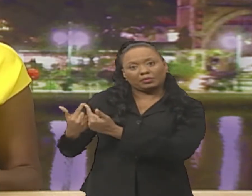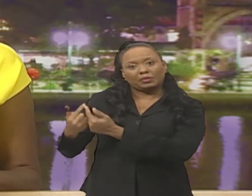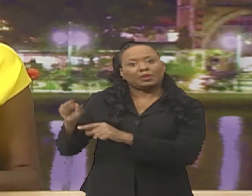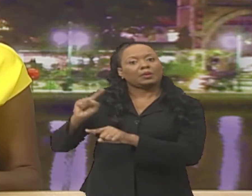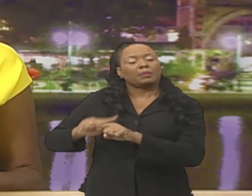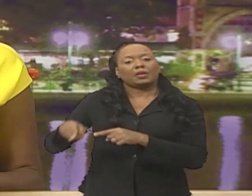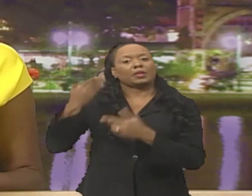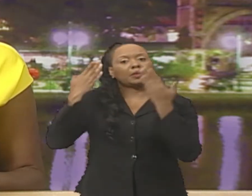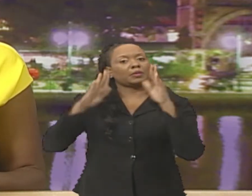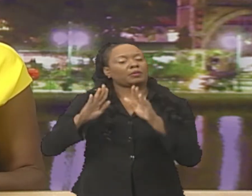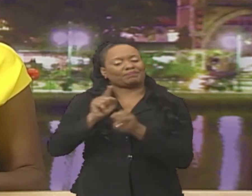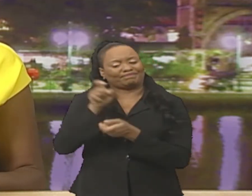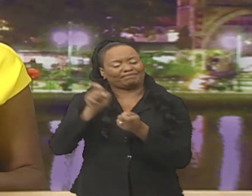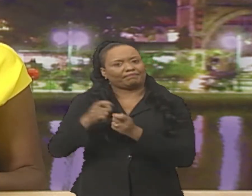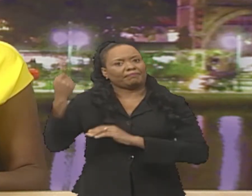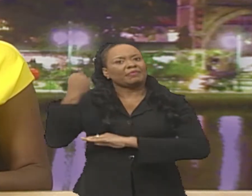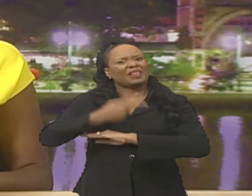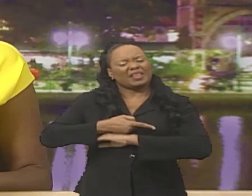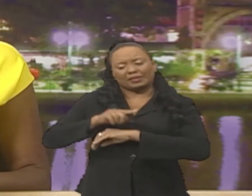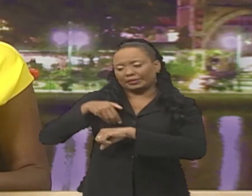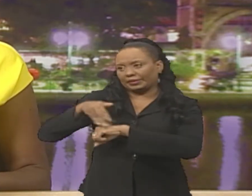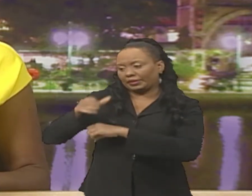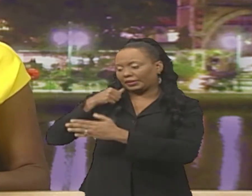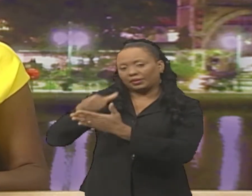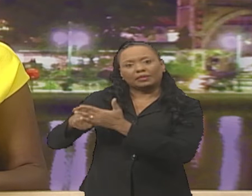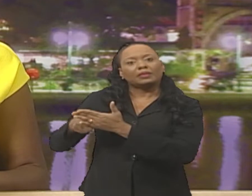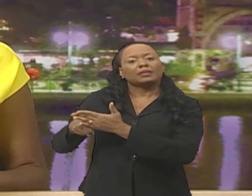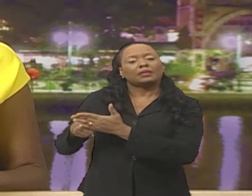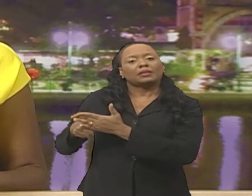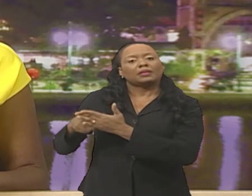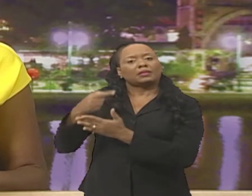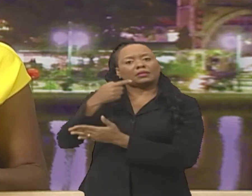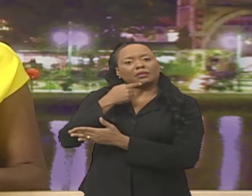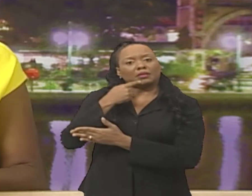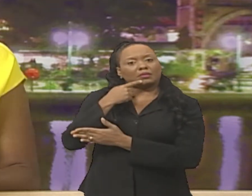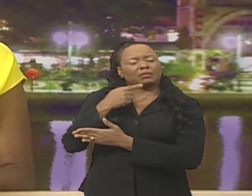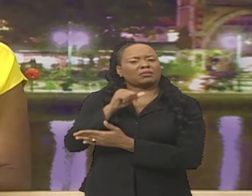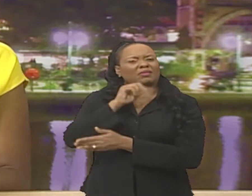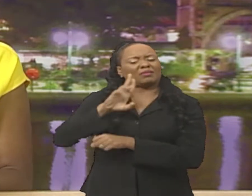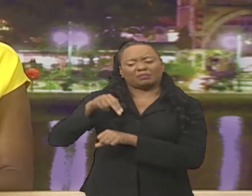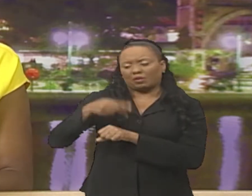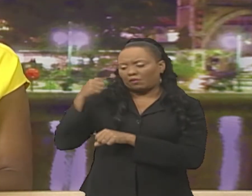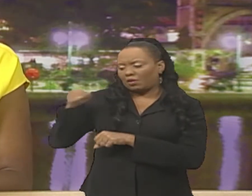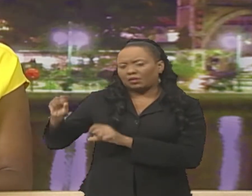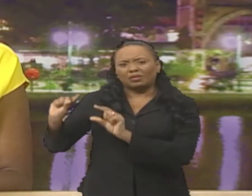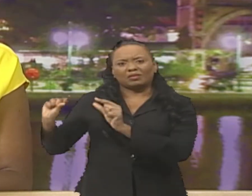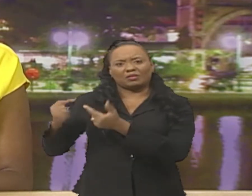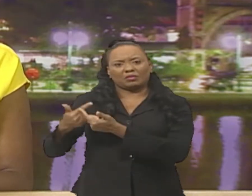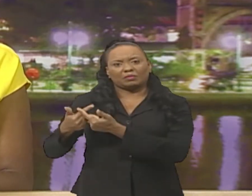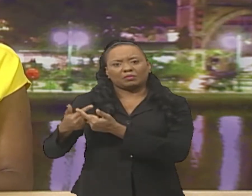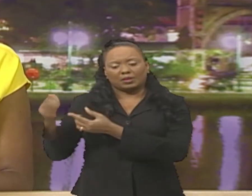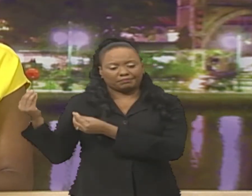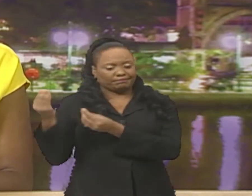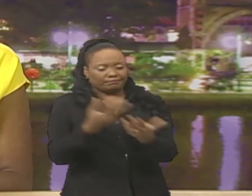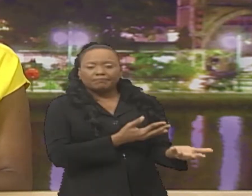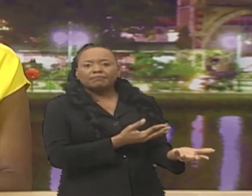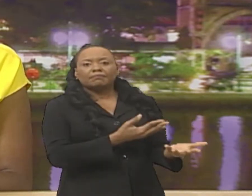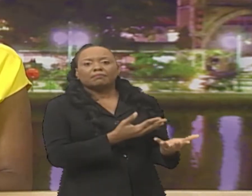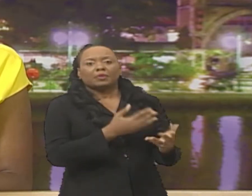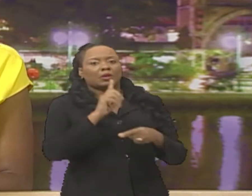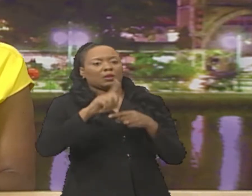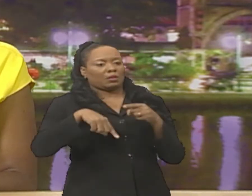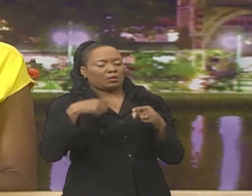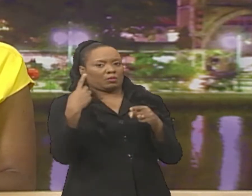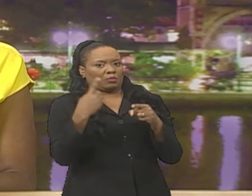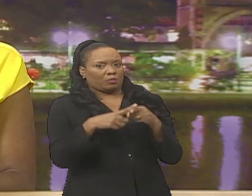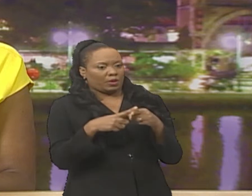not give the date on which it was sent. Canon Isaacs says it's not normal practice for the House of Bishops to inform the local church of when it